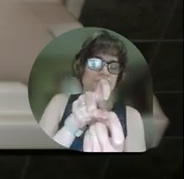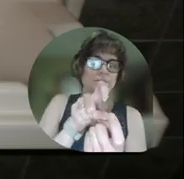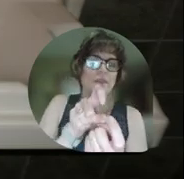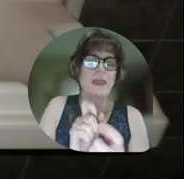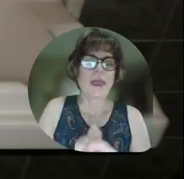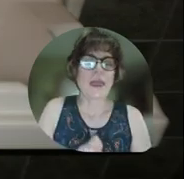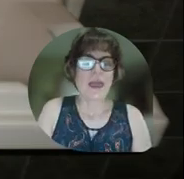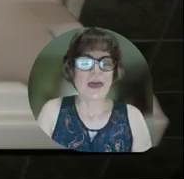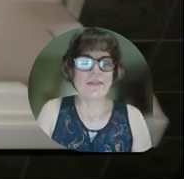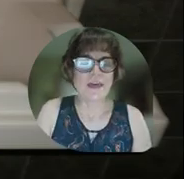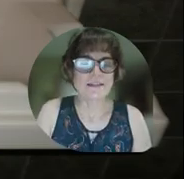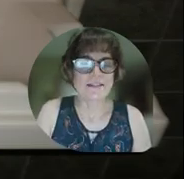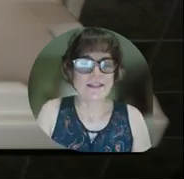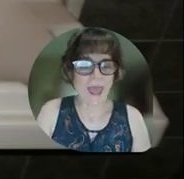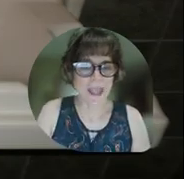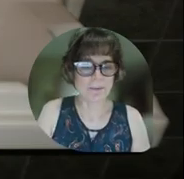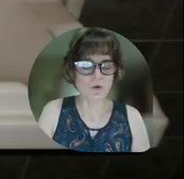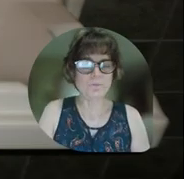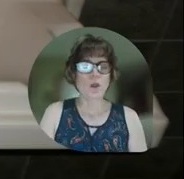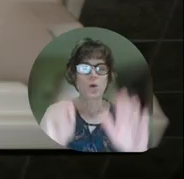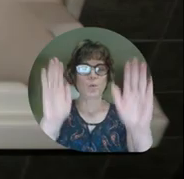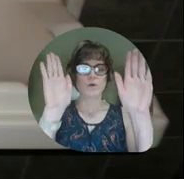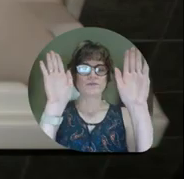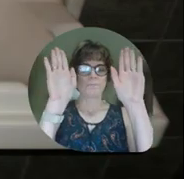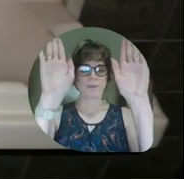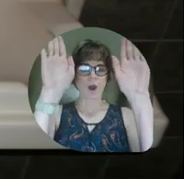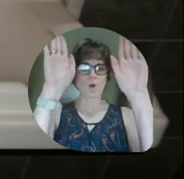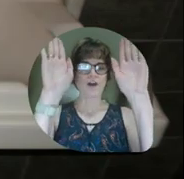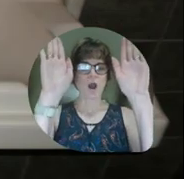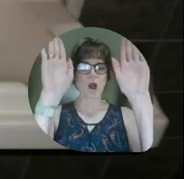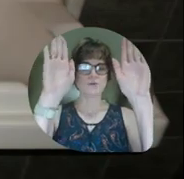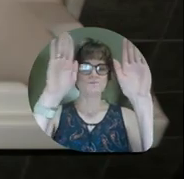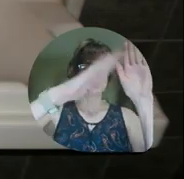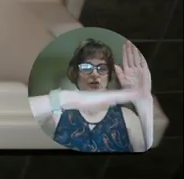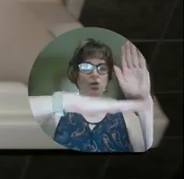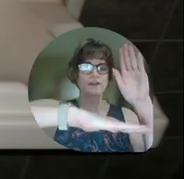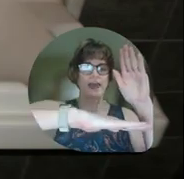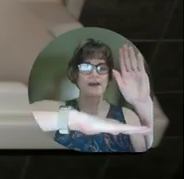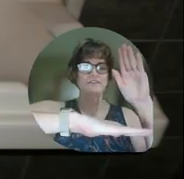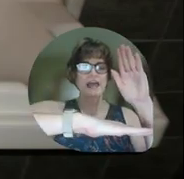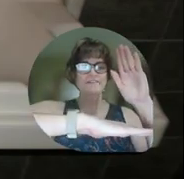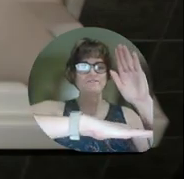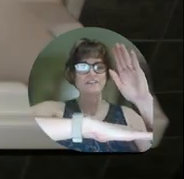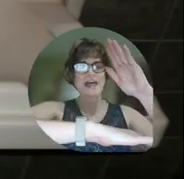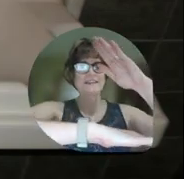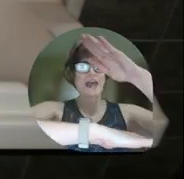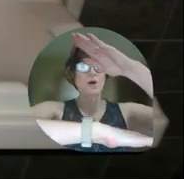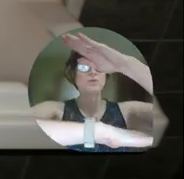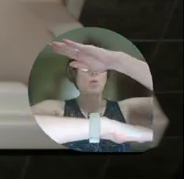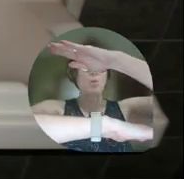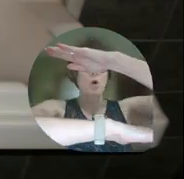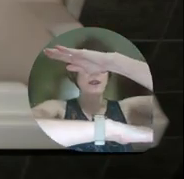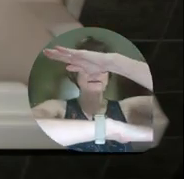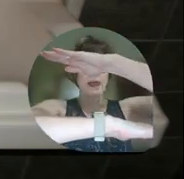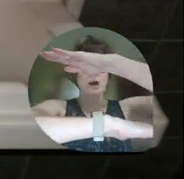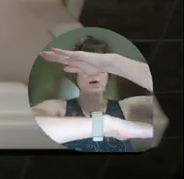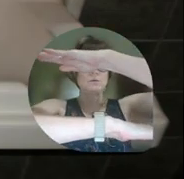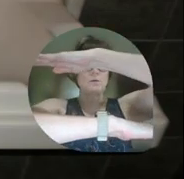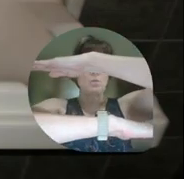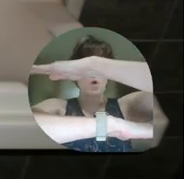Change. And then table, with both arms, you're going to have laying flat down,